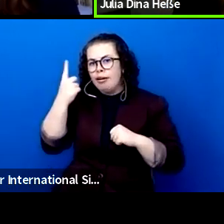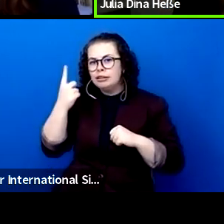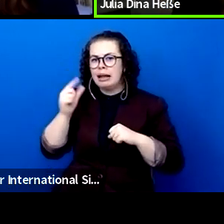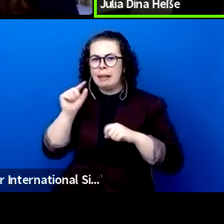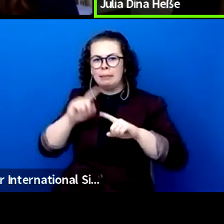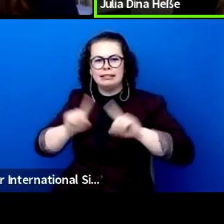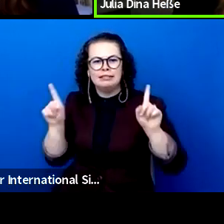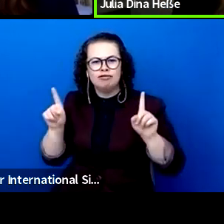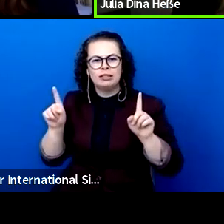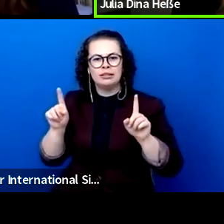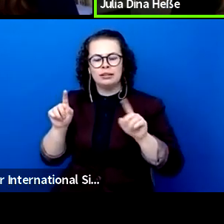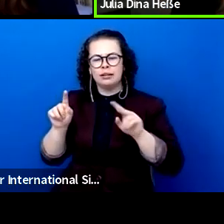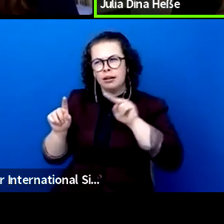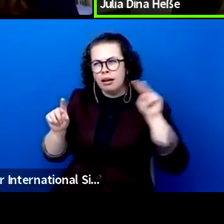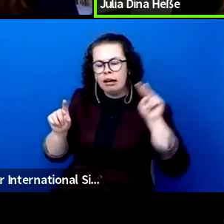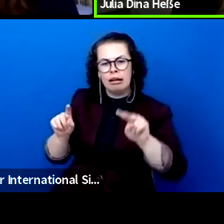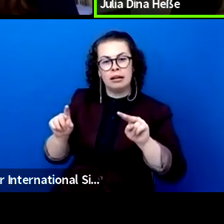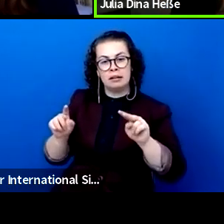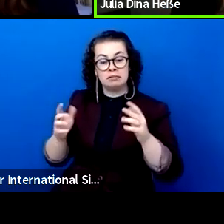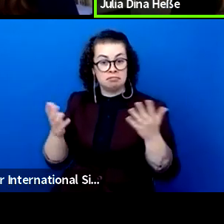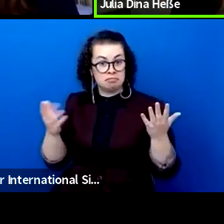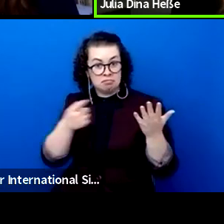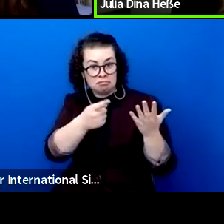needed? Mm-hmm.